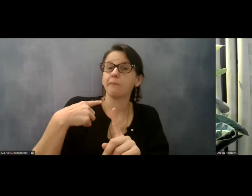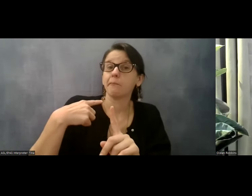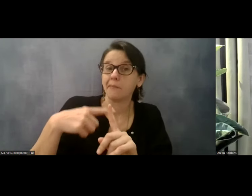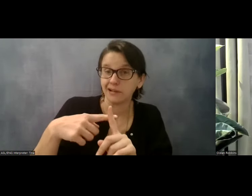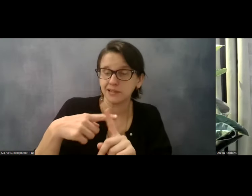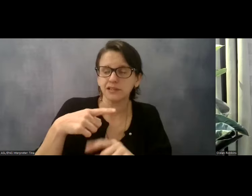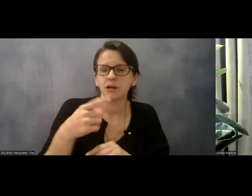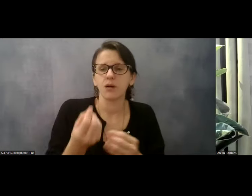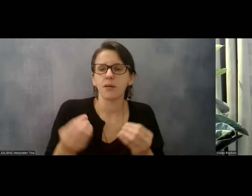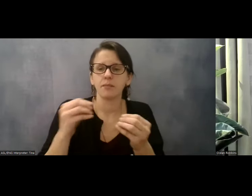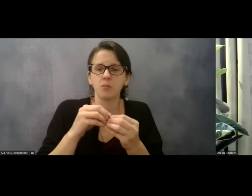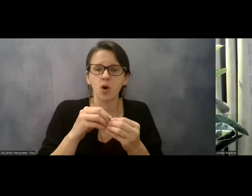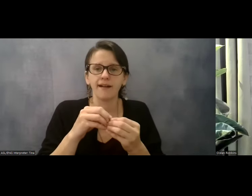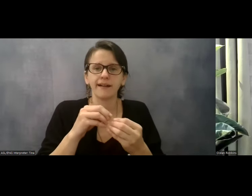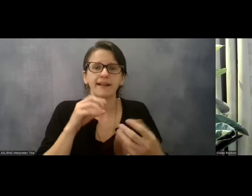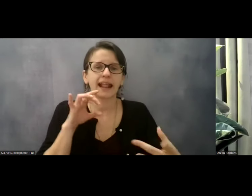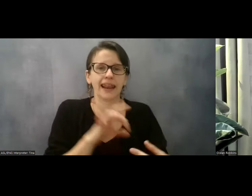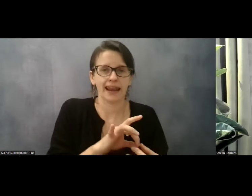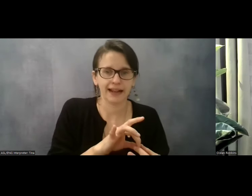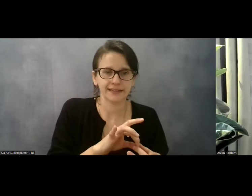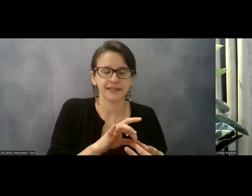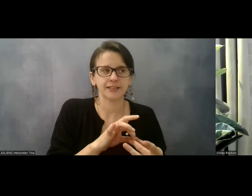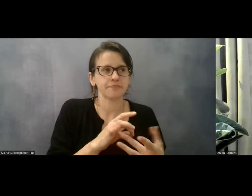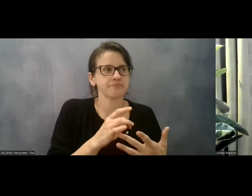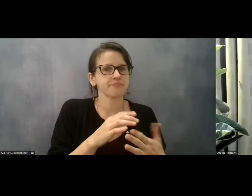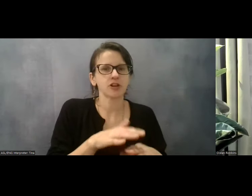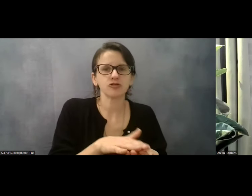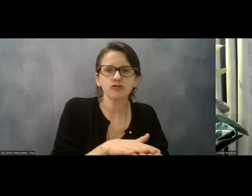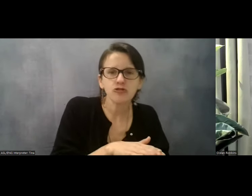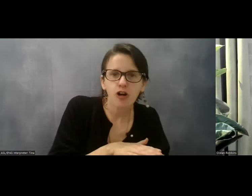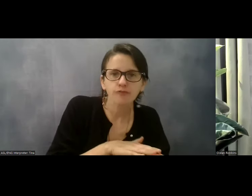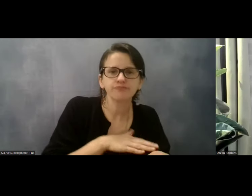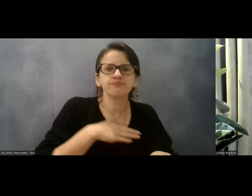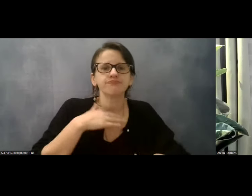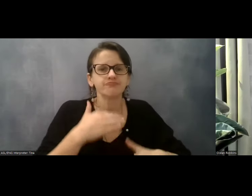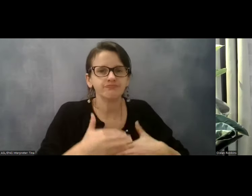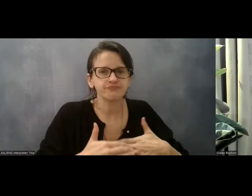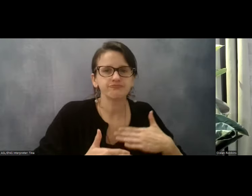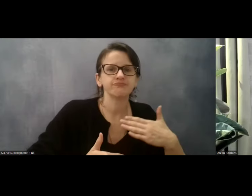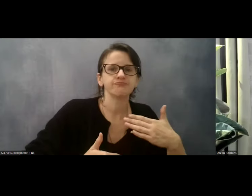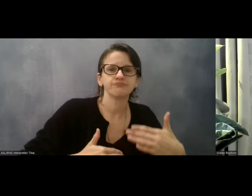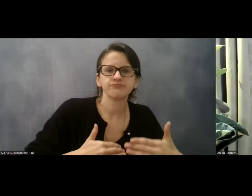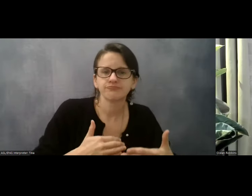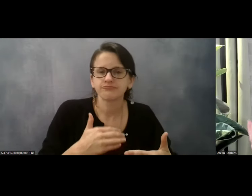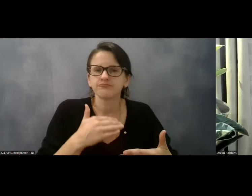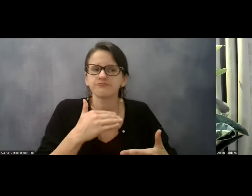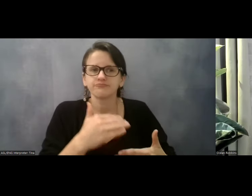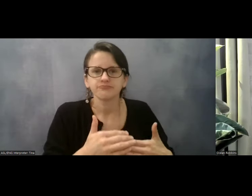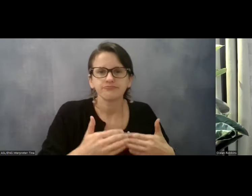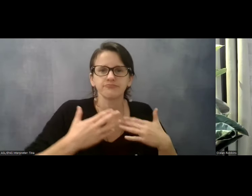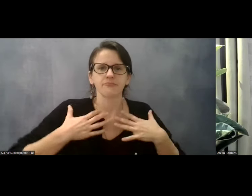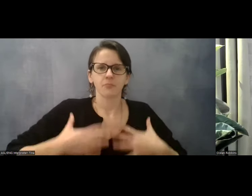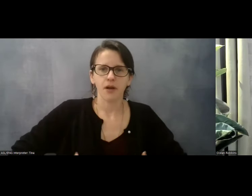a slower, more settled, more core nourishment experience for yourself. And growing food is the